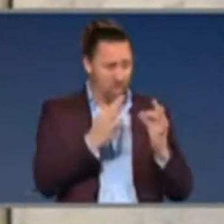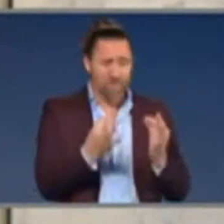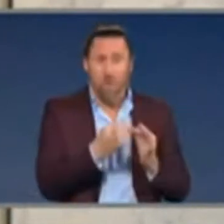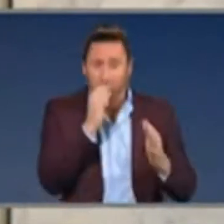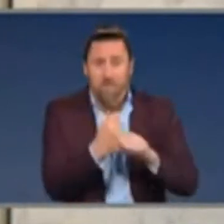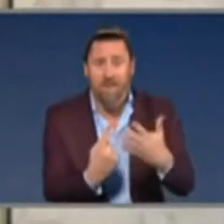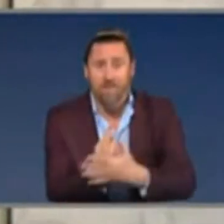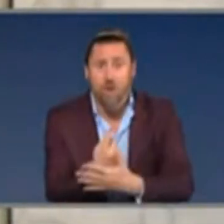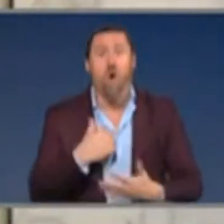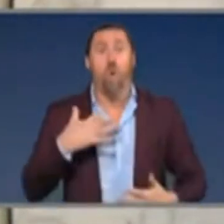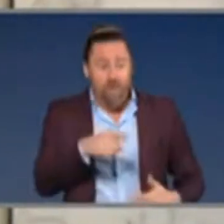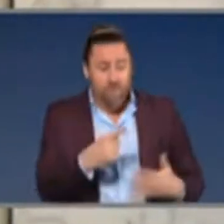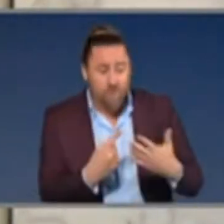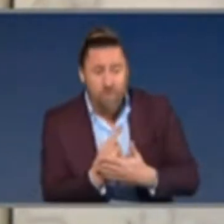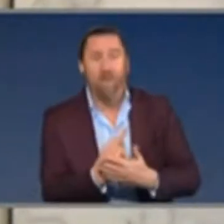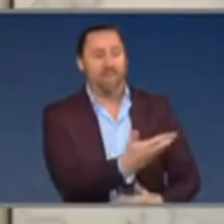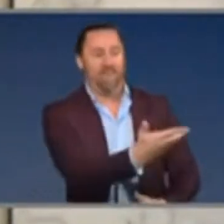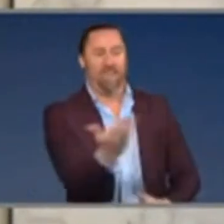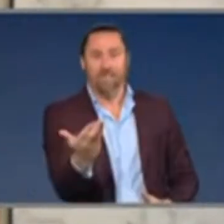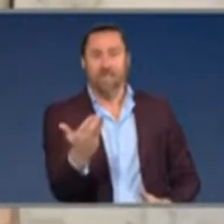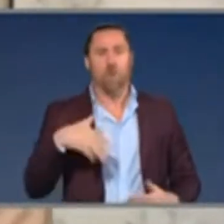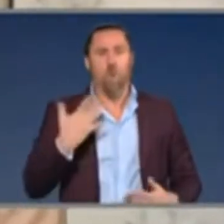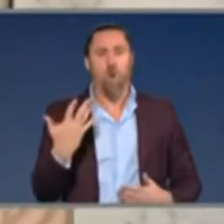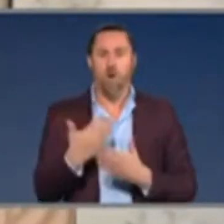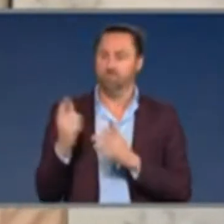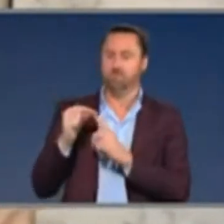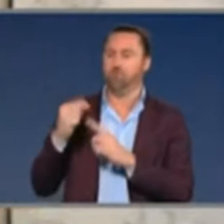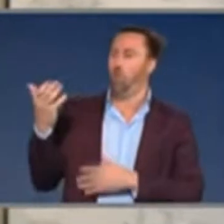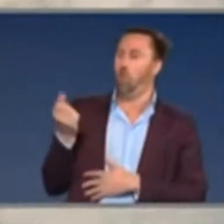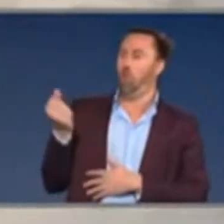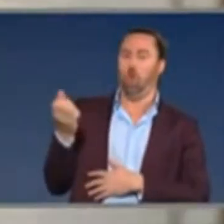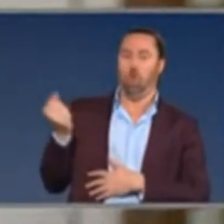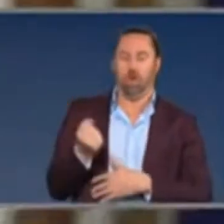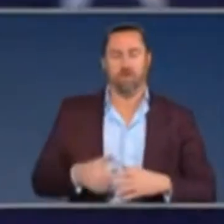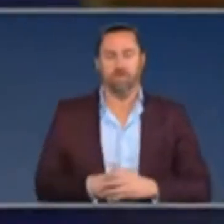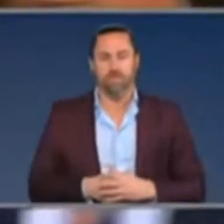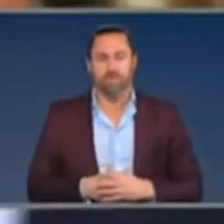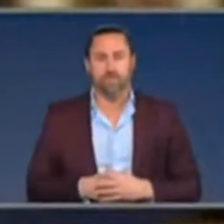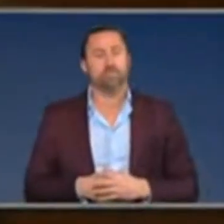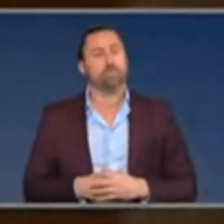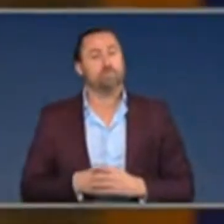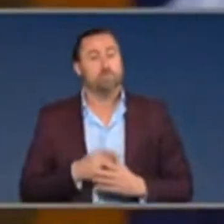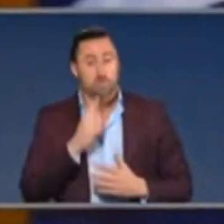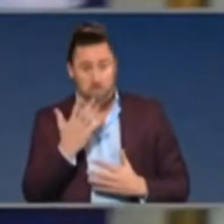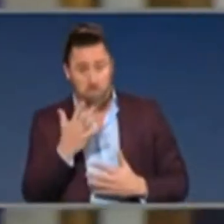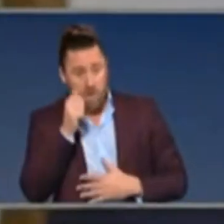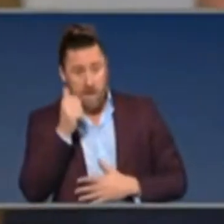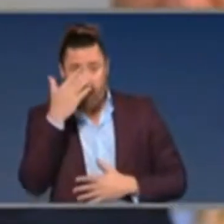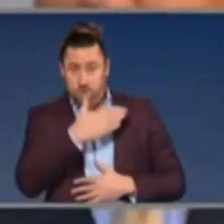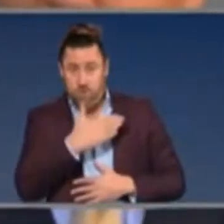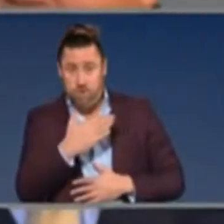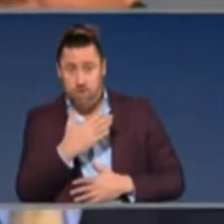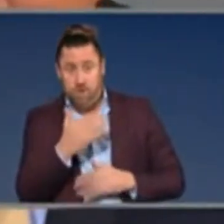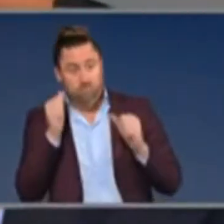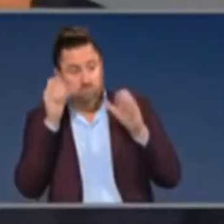and we want that to happen because we want our people off of welfare dependency. Is it fair to ask Indigenous